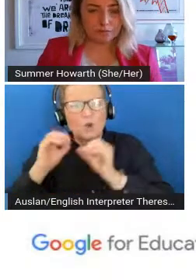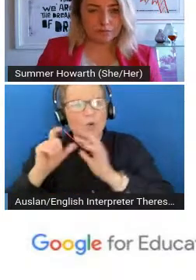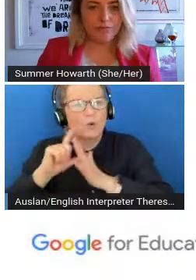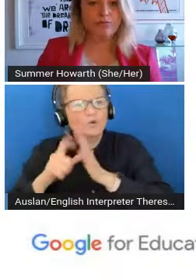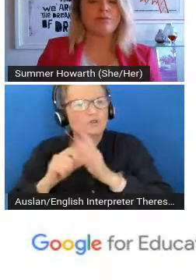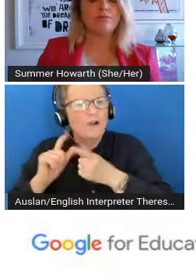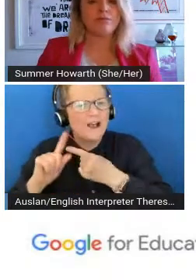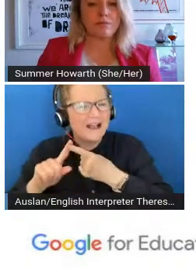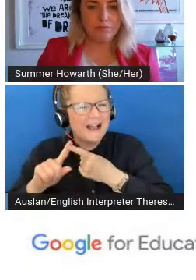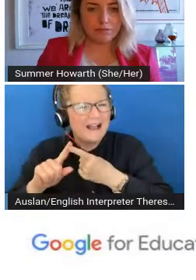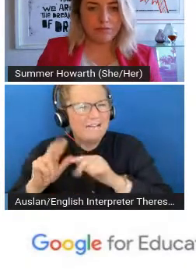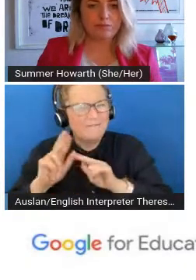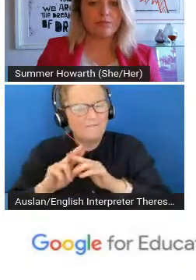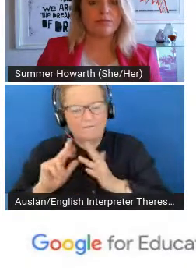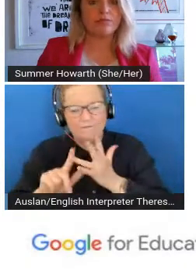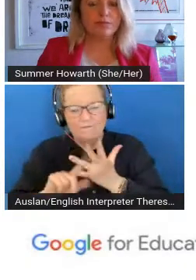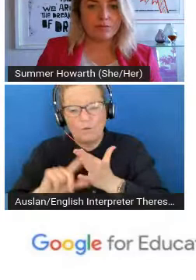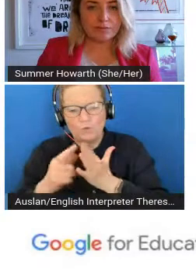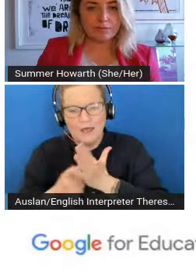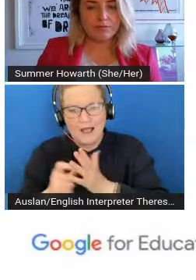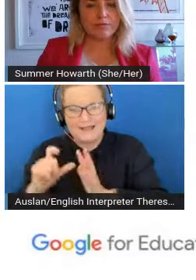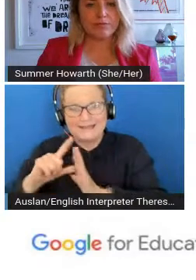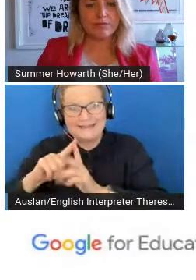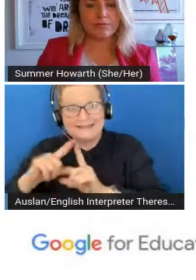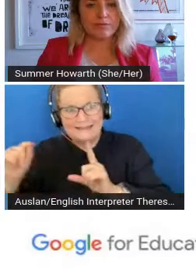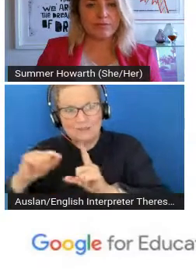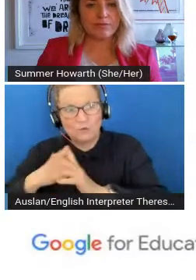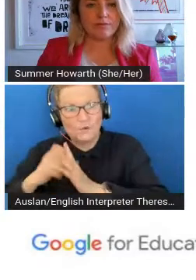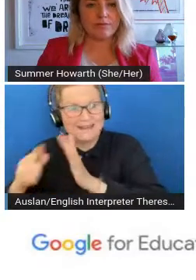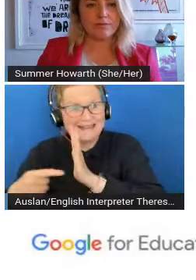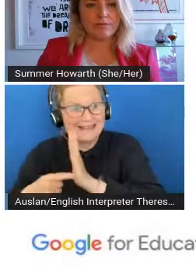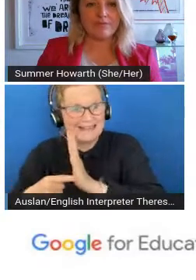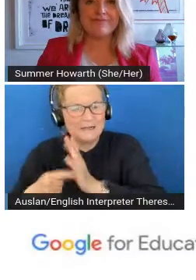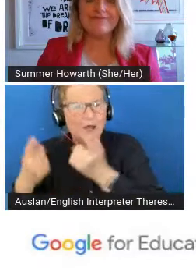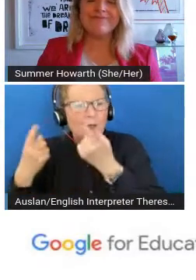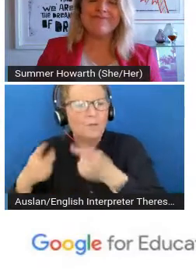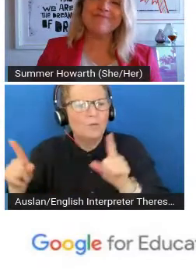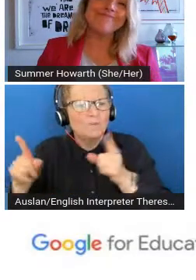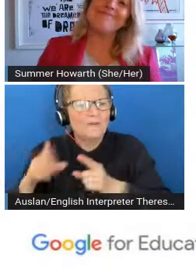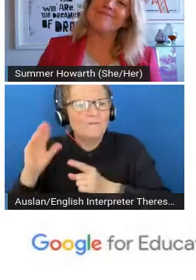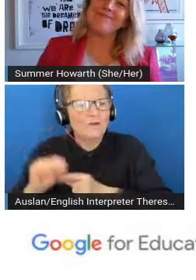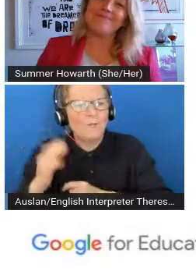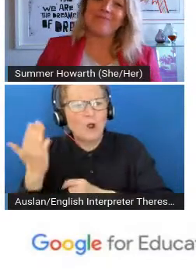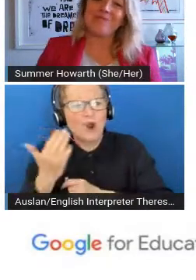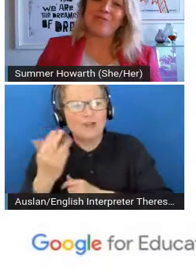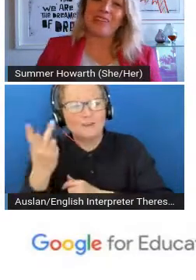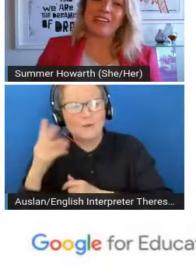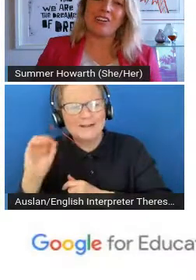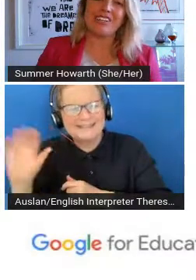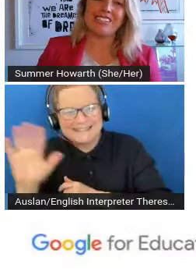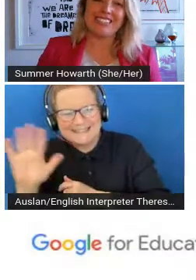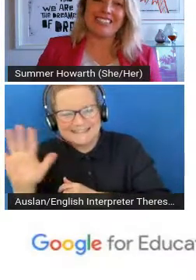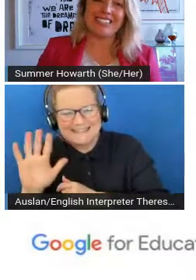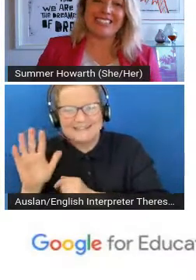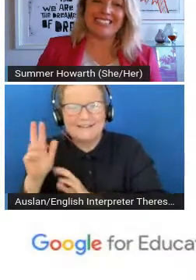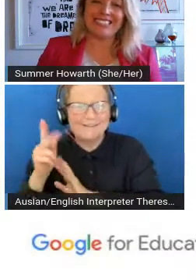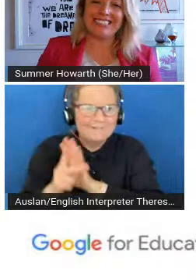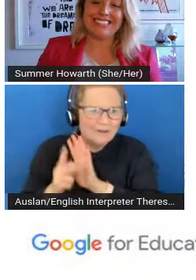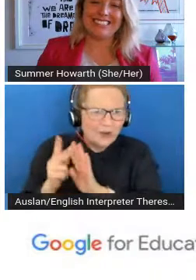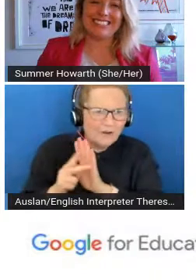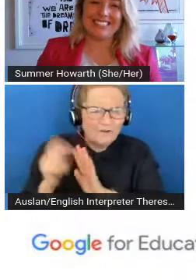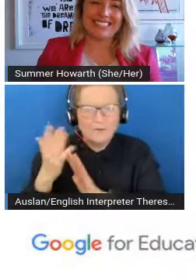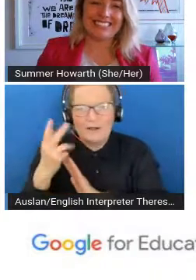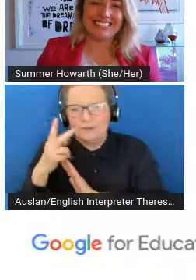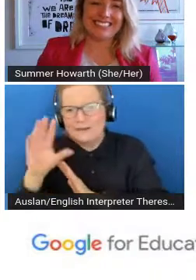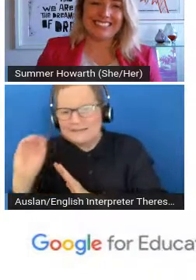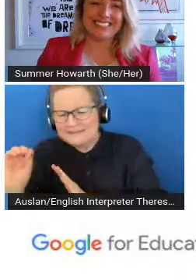would call maybe a digital kit that has maybe music from the 20s, a video from the 20s, and, some sort of writing or a